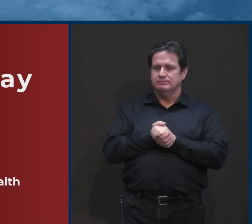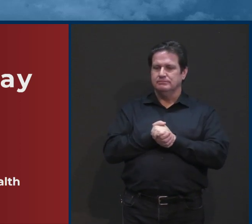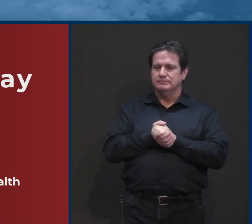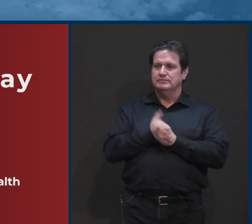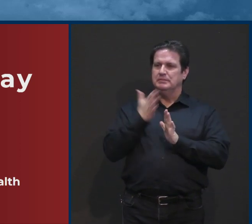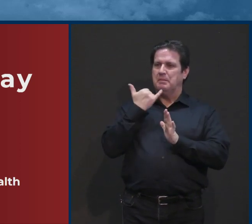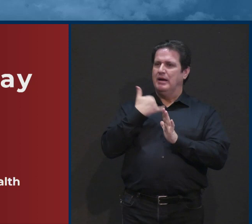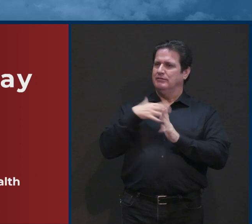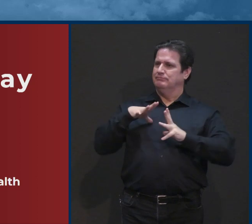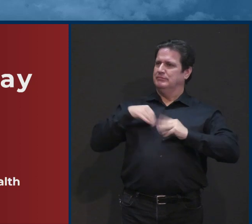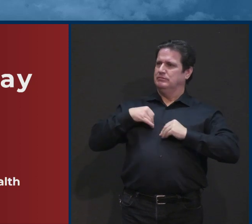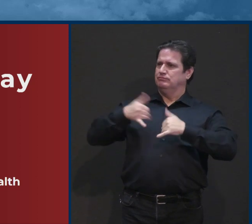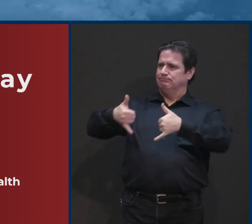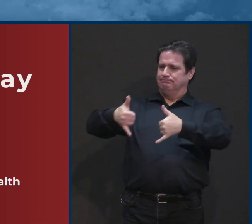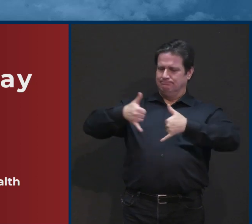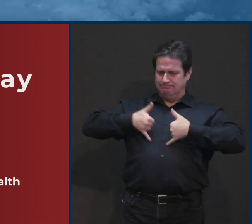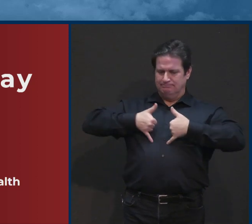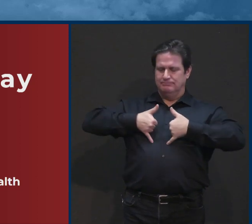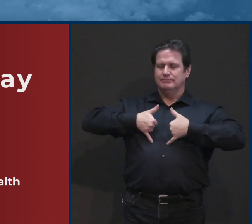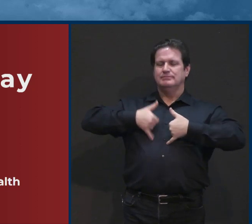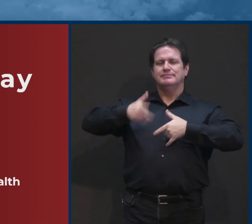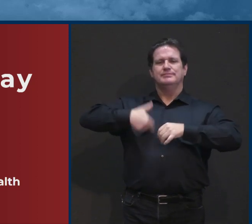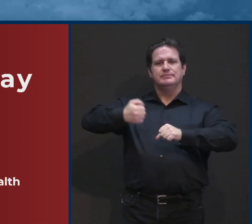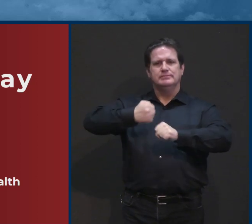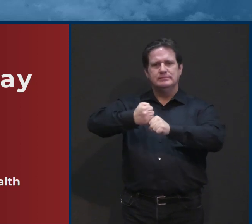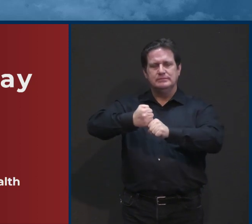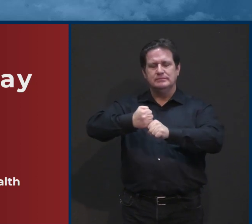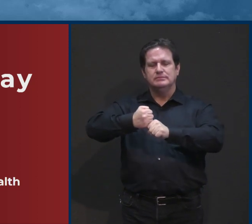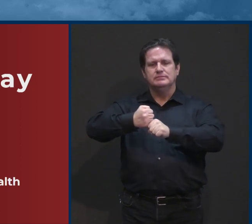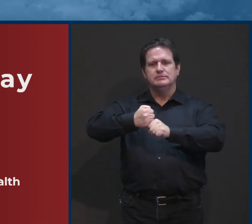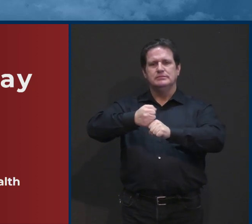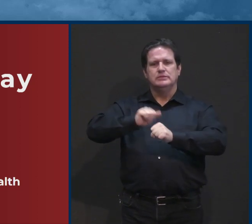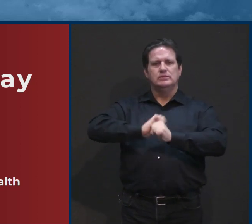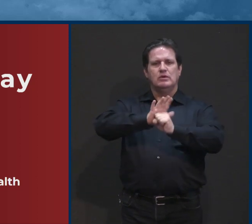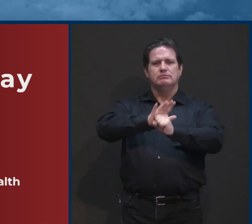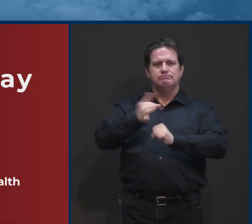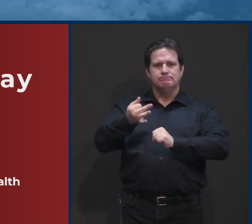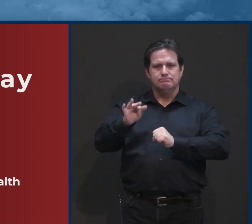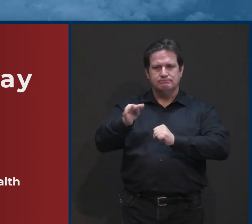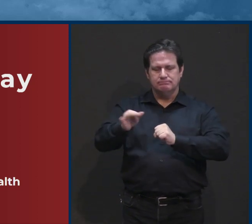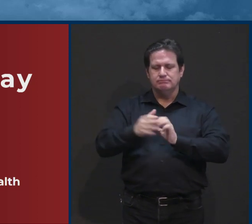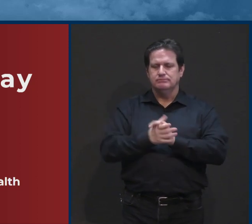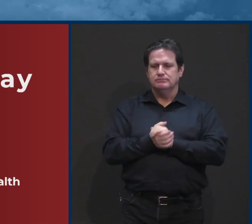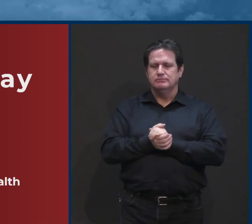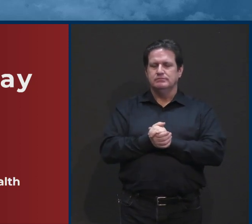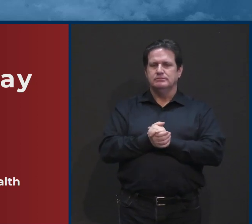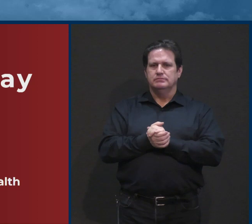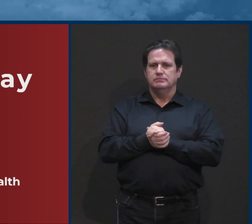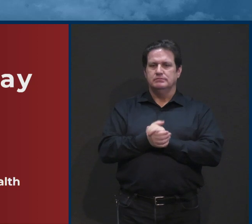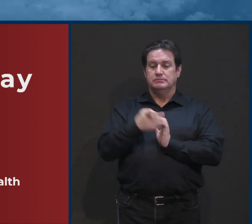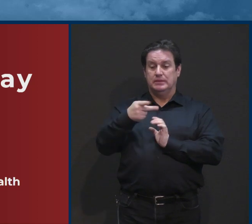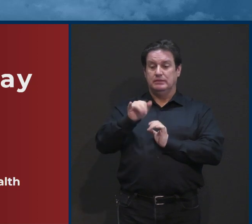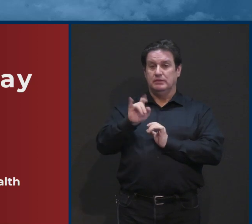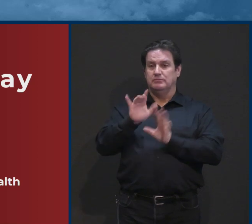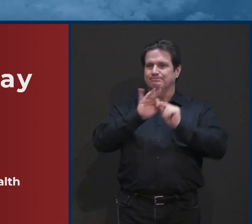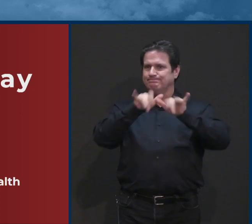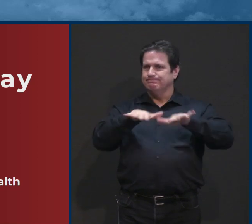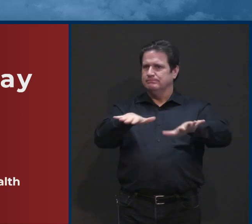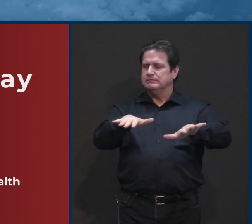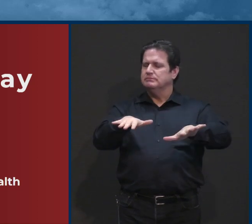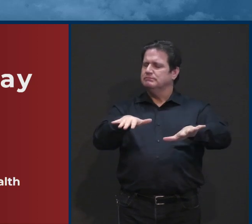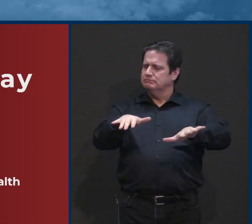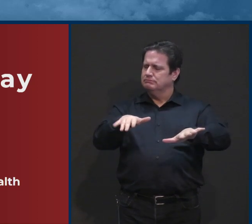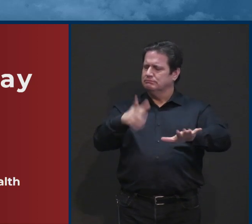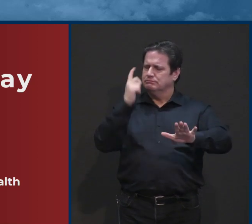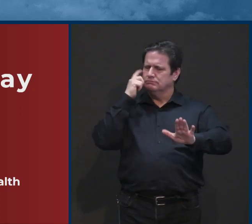better recipient this year at a time of COVID-19 pandemic. You've heard me say